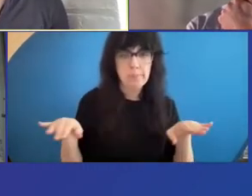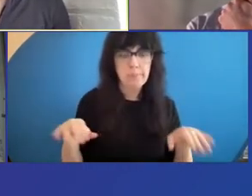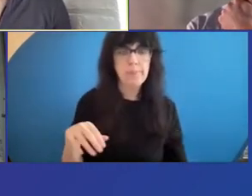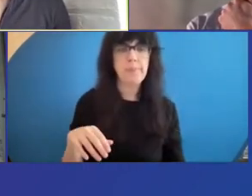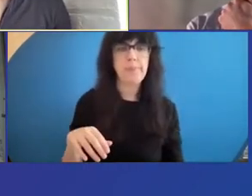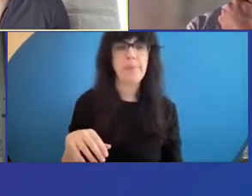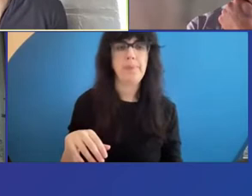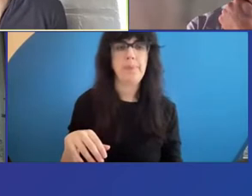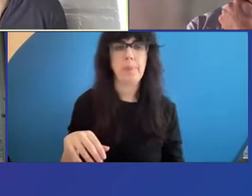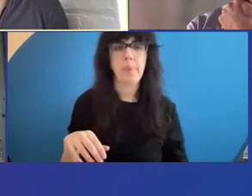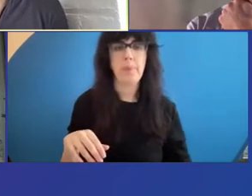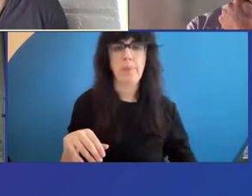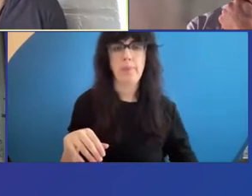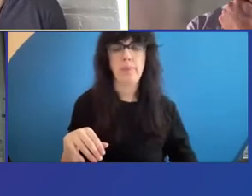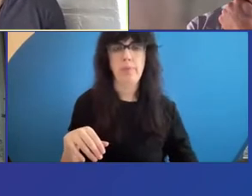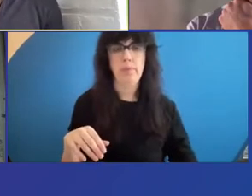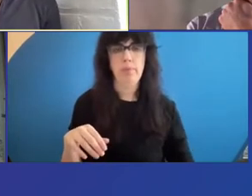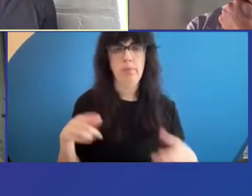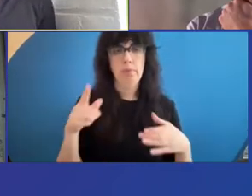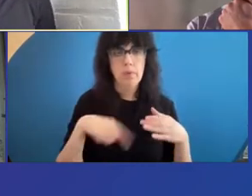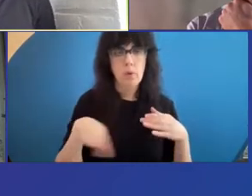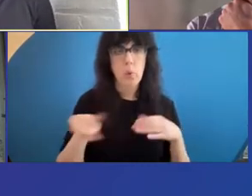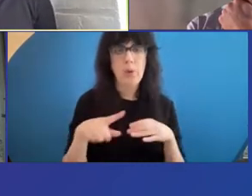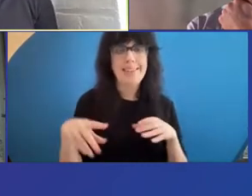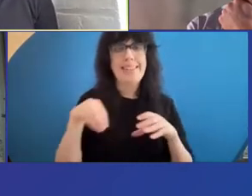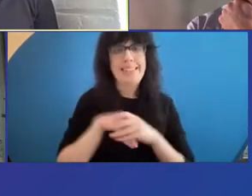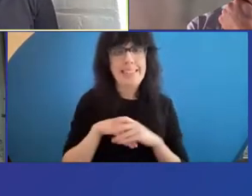We're in it, right? And